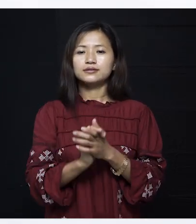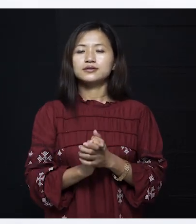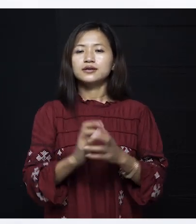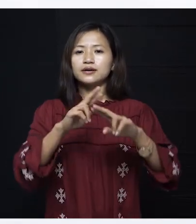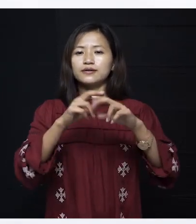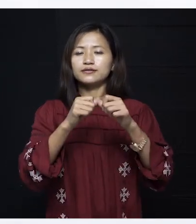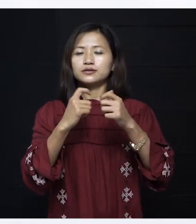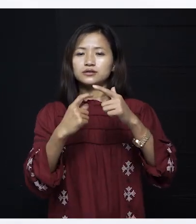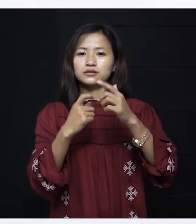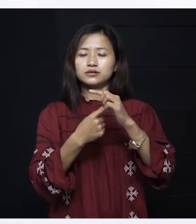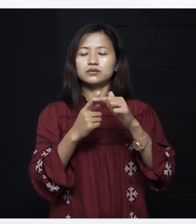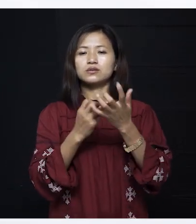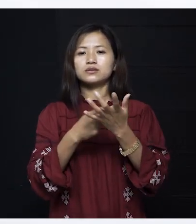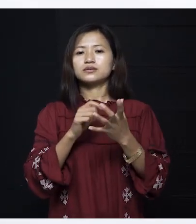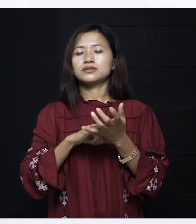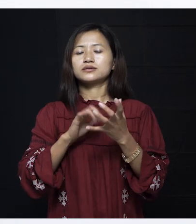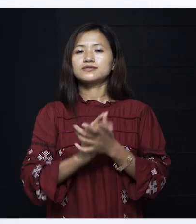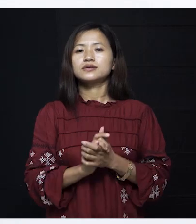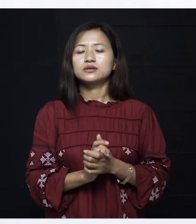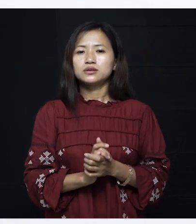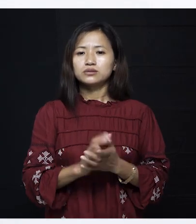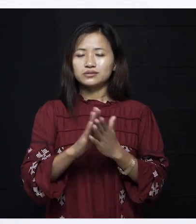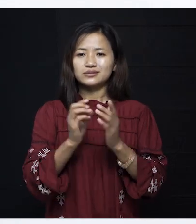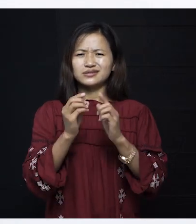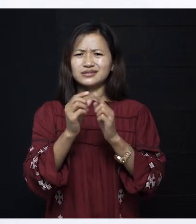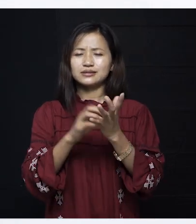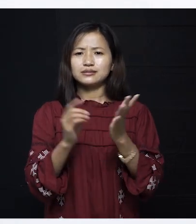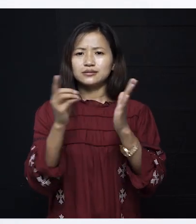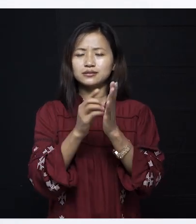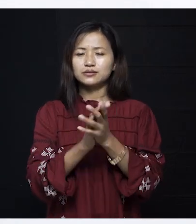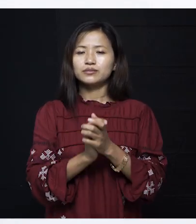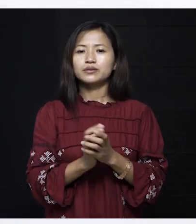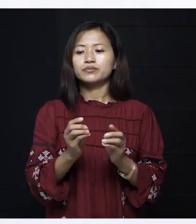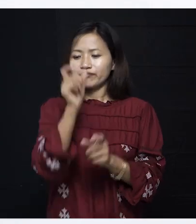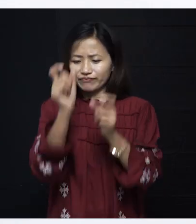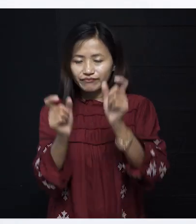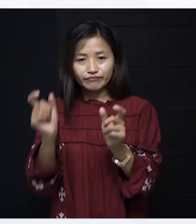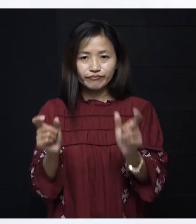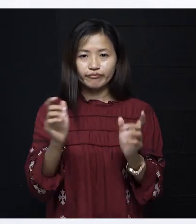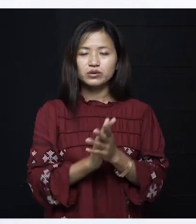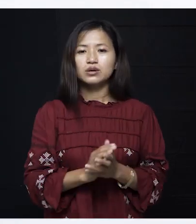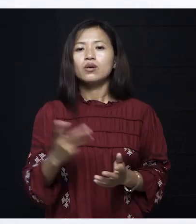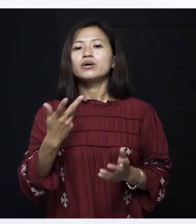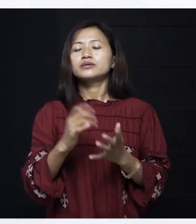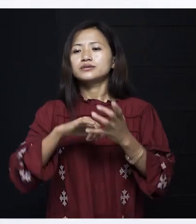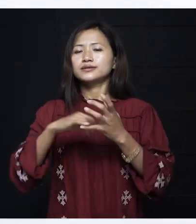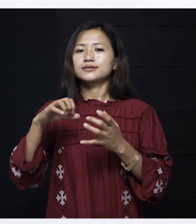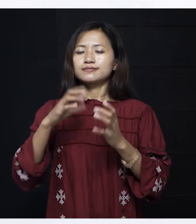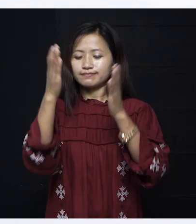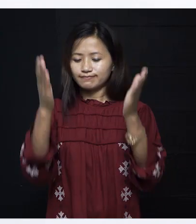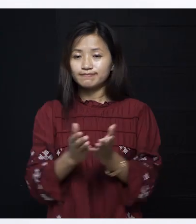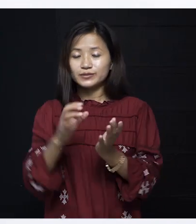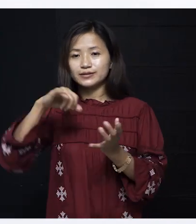the factors which determine population regarding whether the state has more